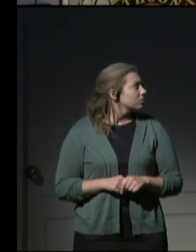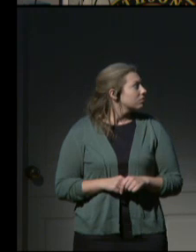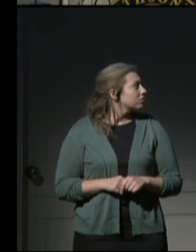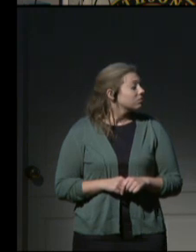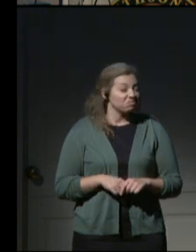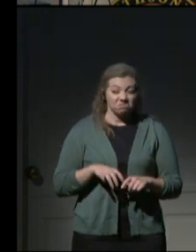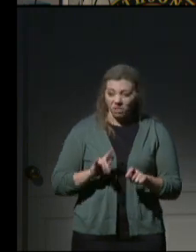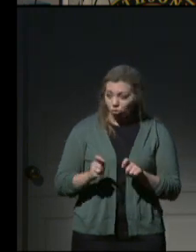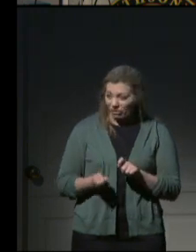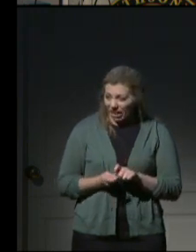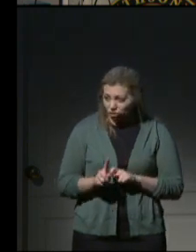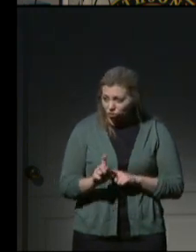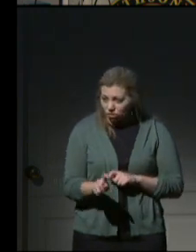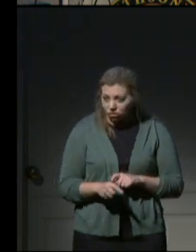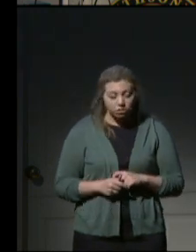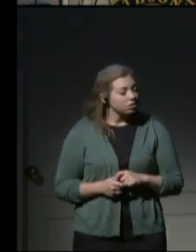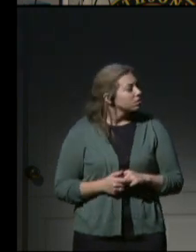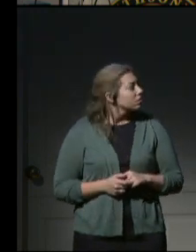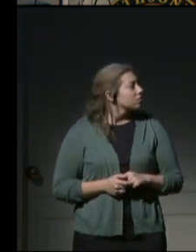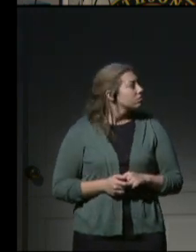Is it revenge?